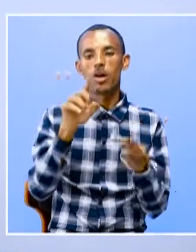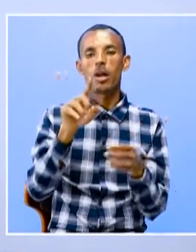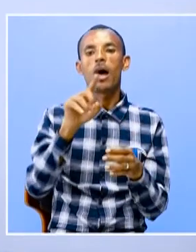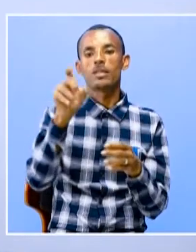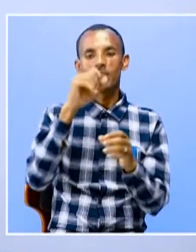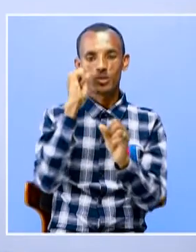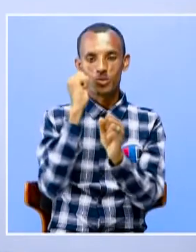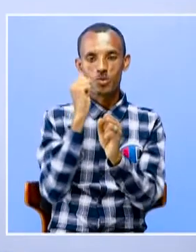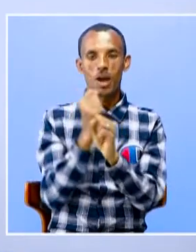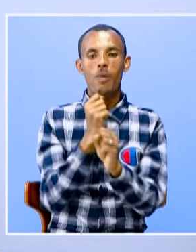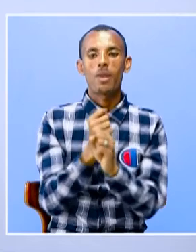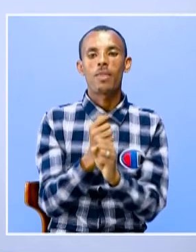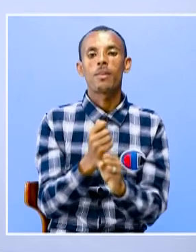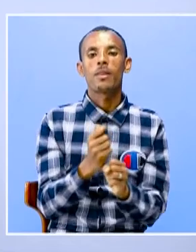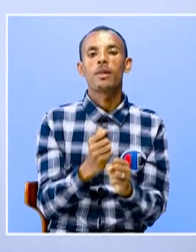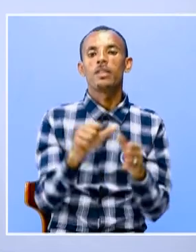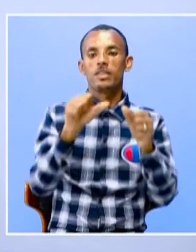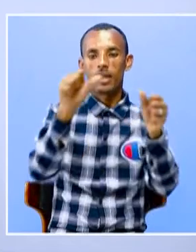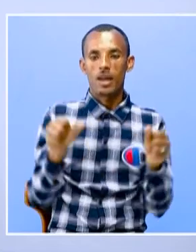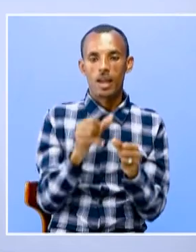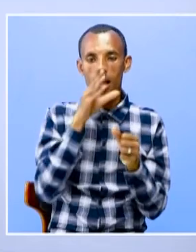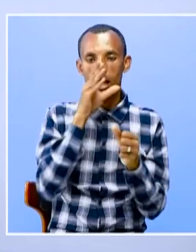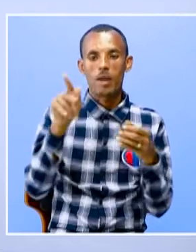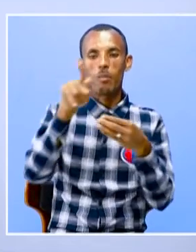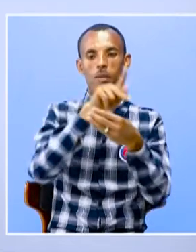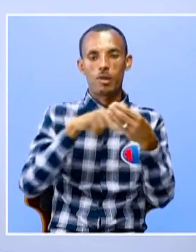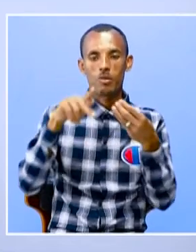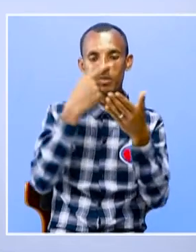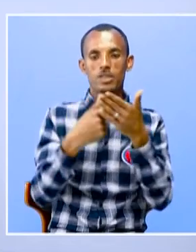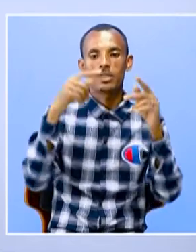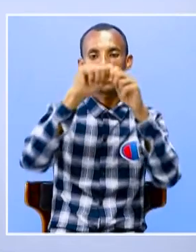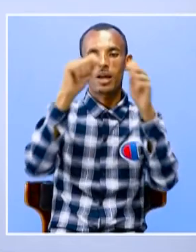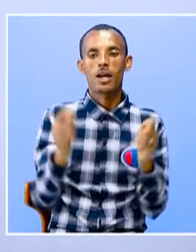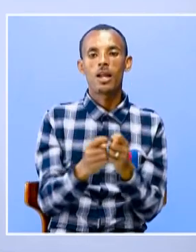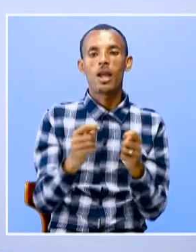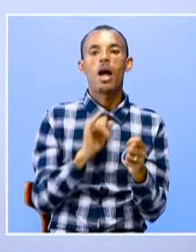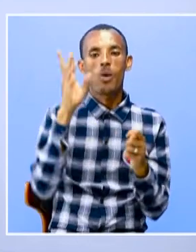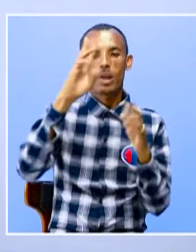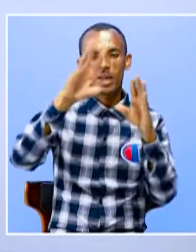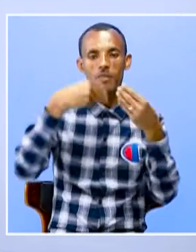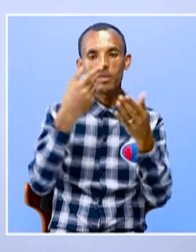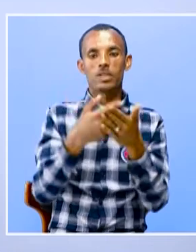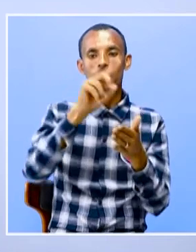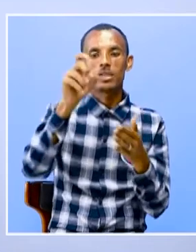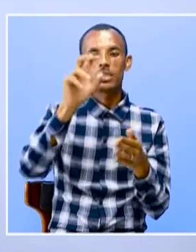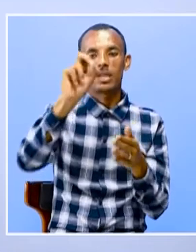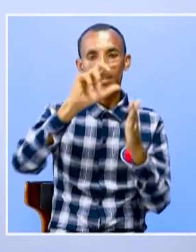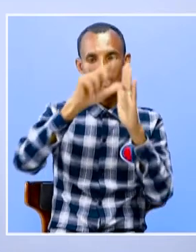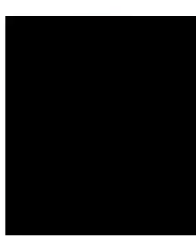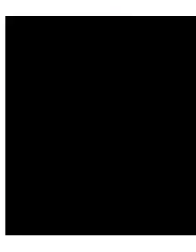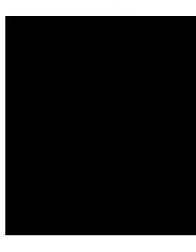to calculate the area and perimeter of this triangle. I will give you for this question 30 seconds